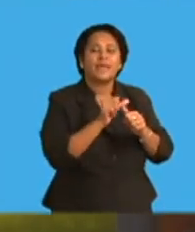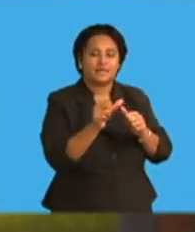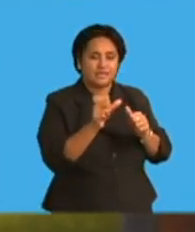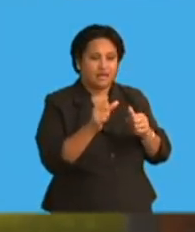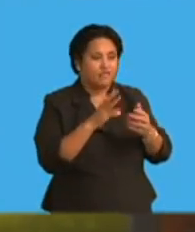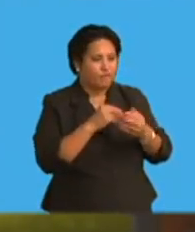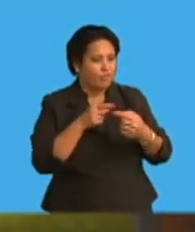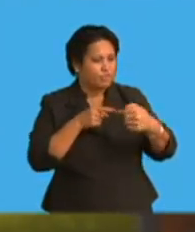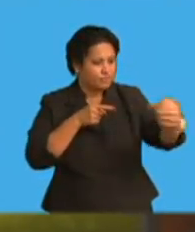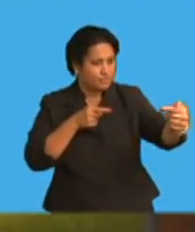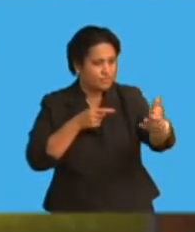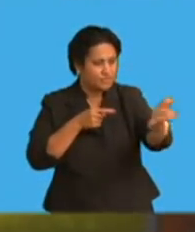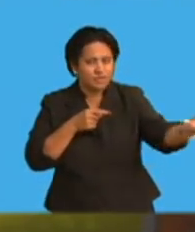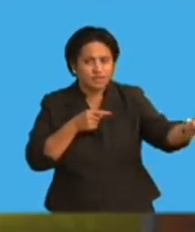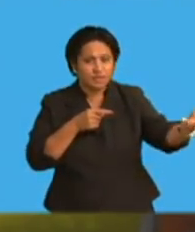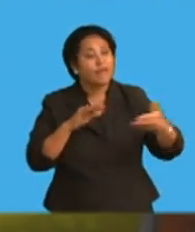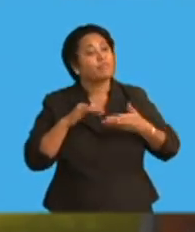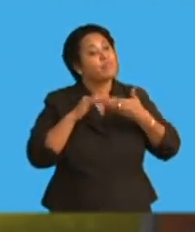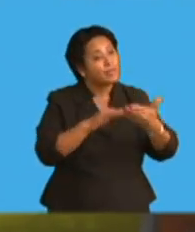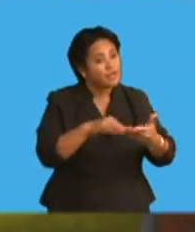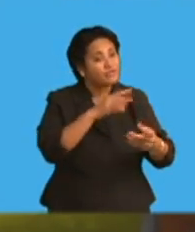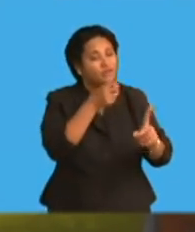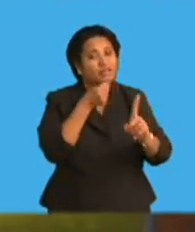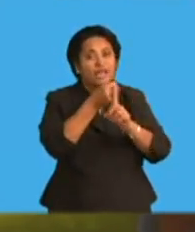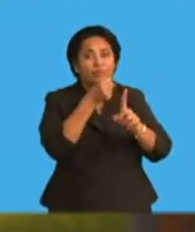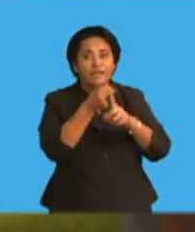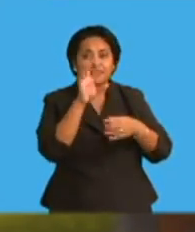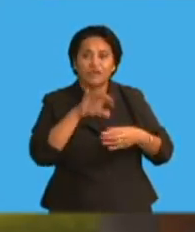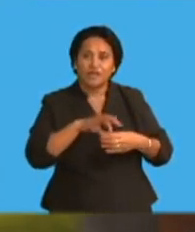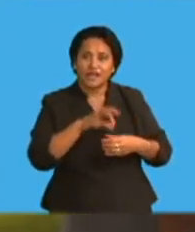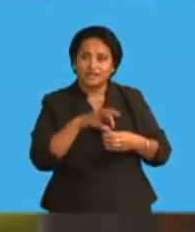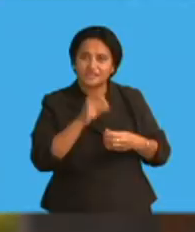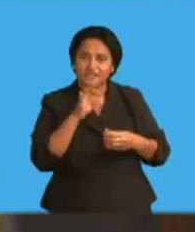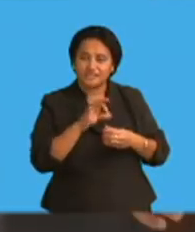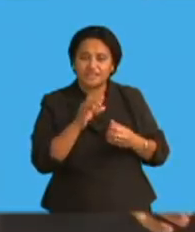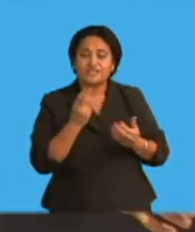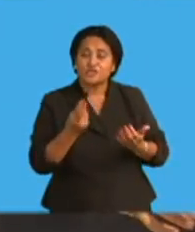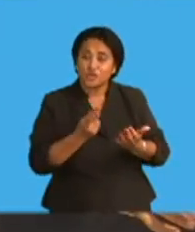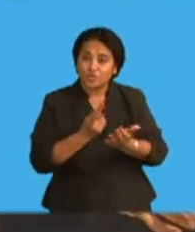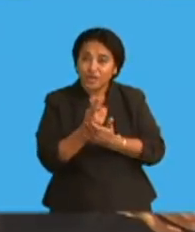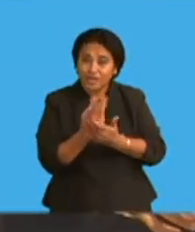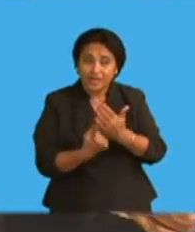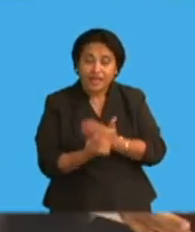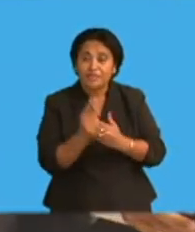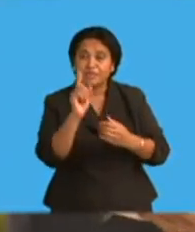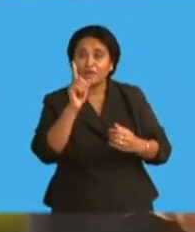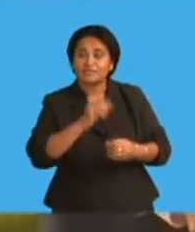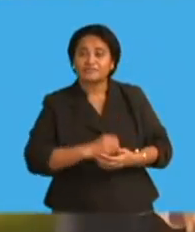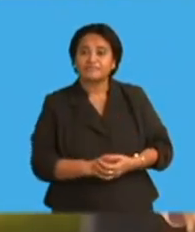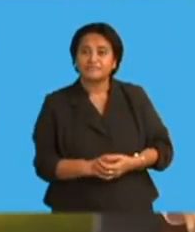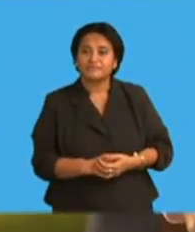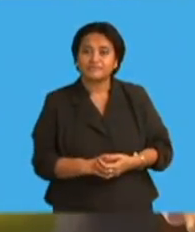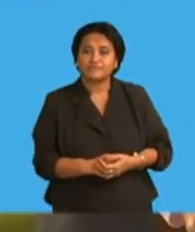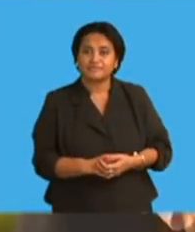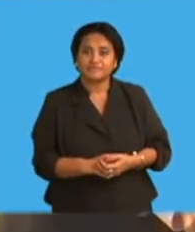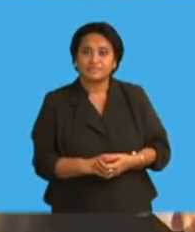for your campaigning material I'm giving you now. Madam Speaker, the reality is that, Madam Speaker,